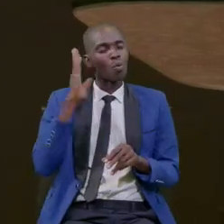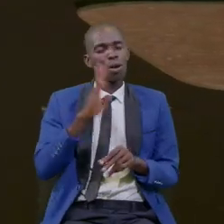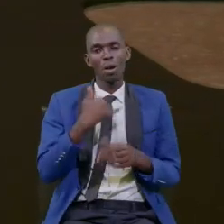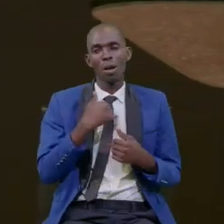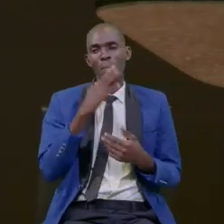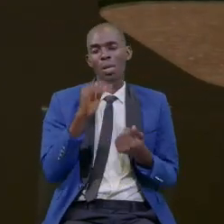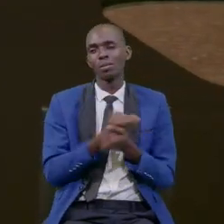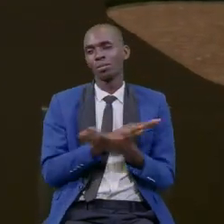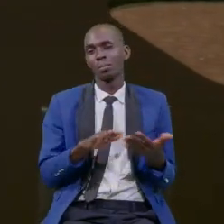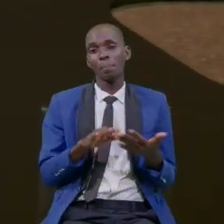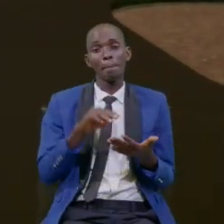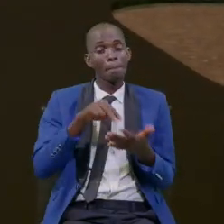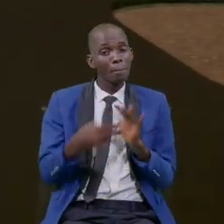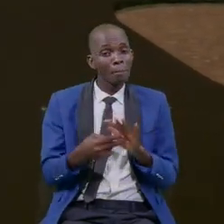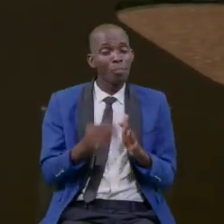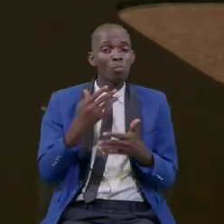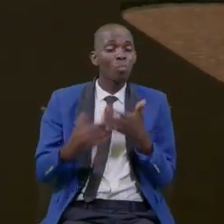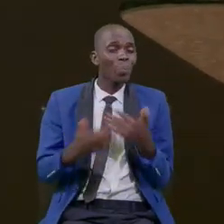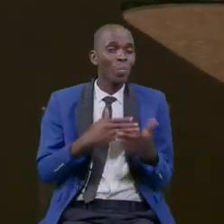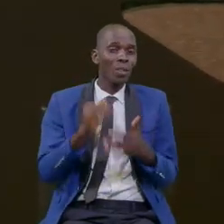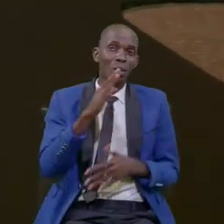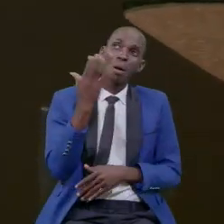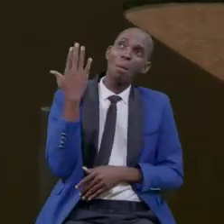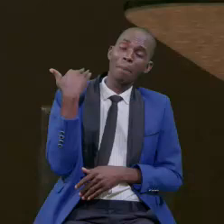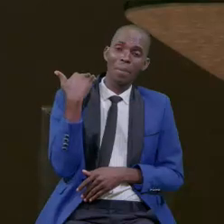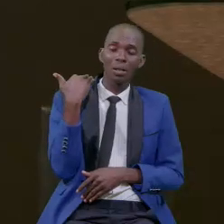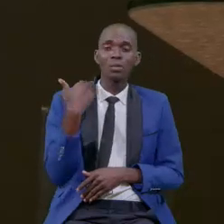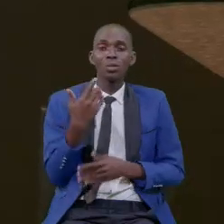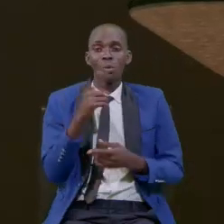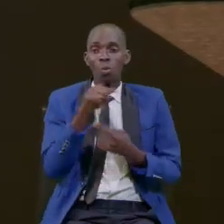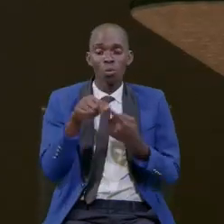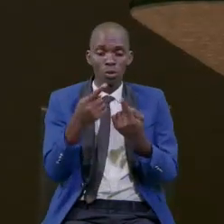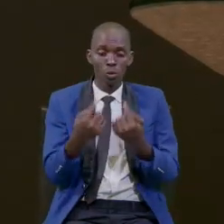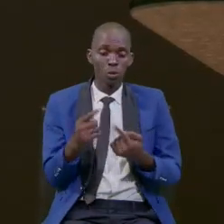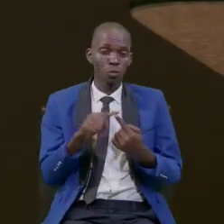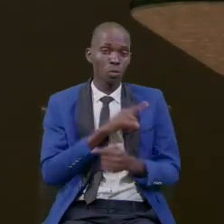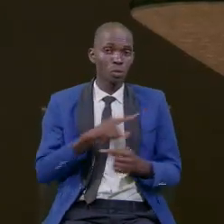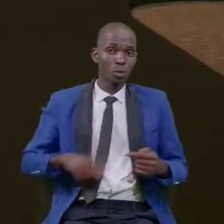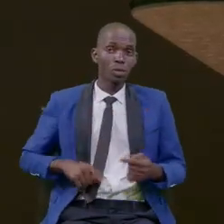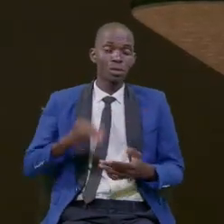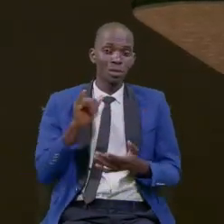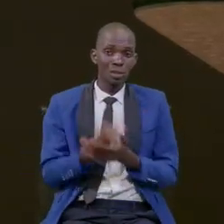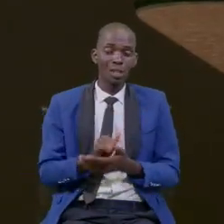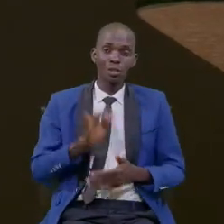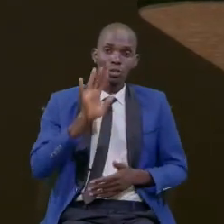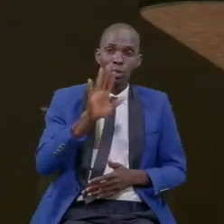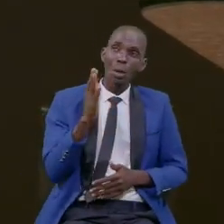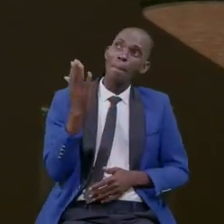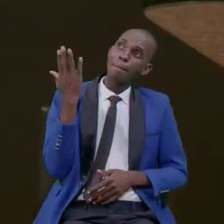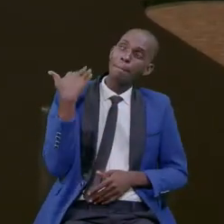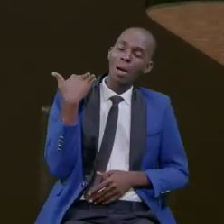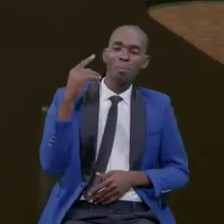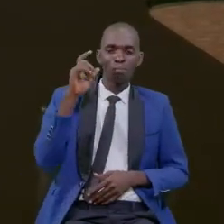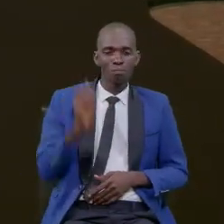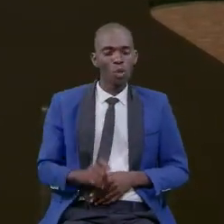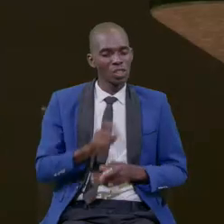whatever your past has been, if you come to the Lord, that past must drastically